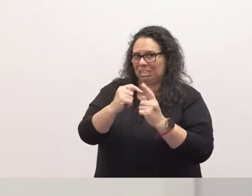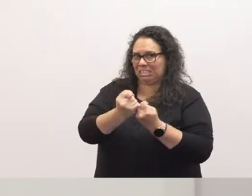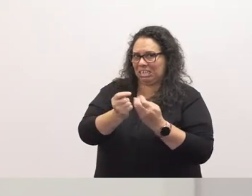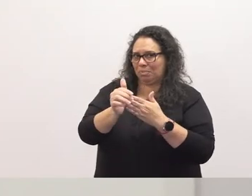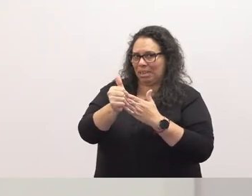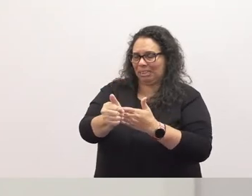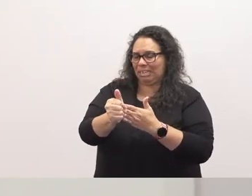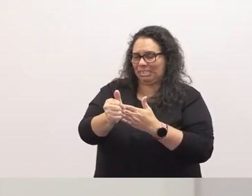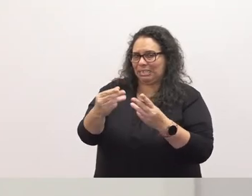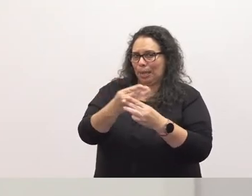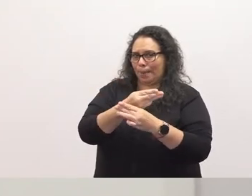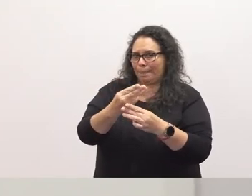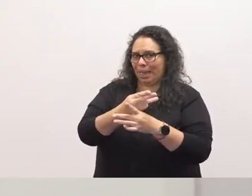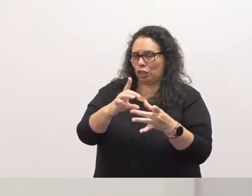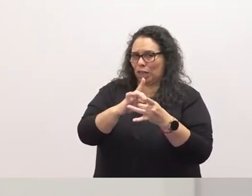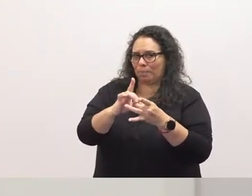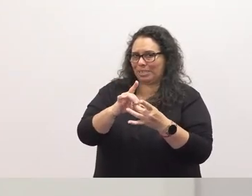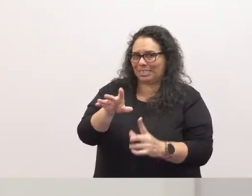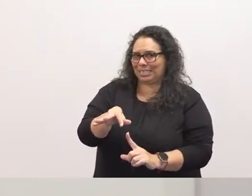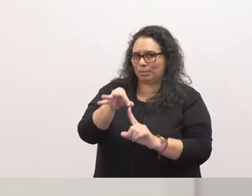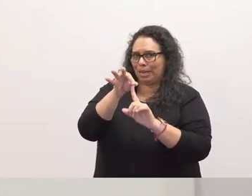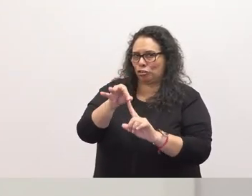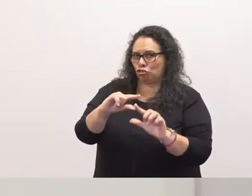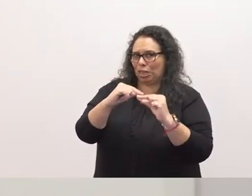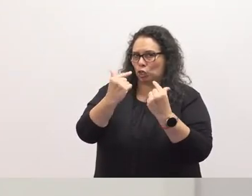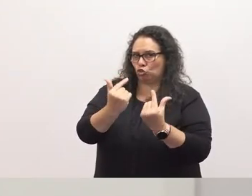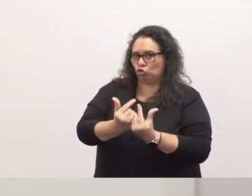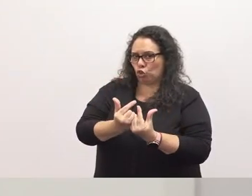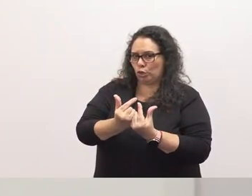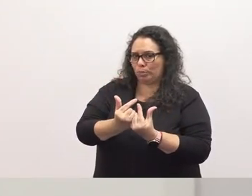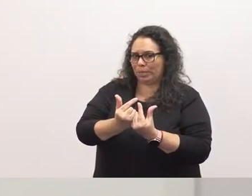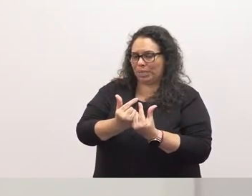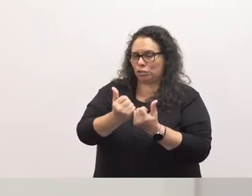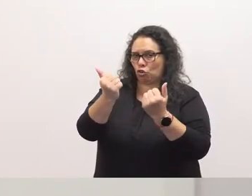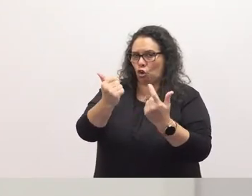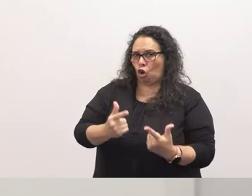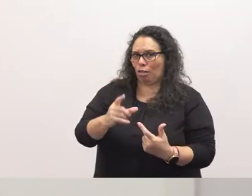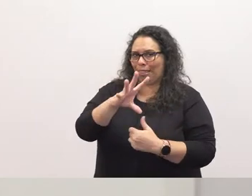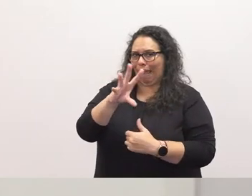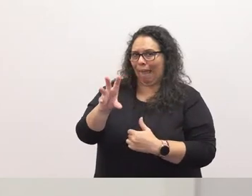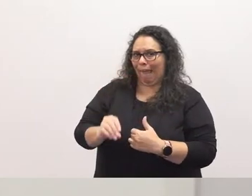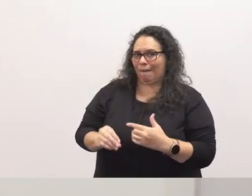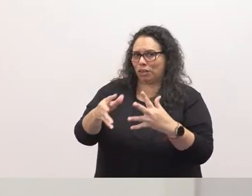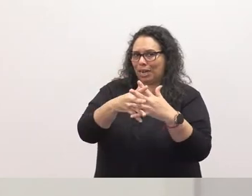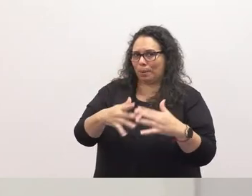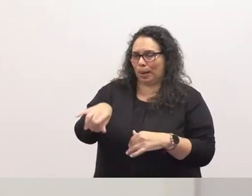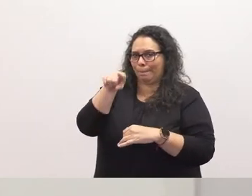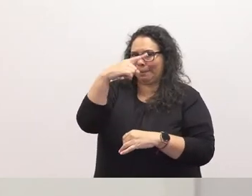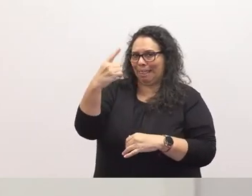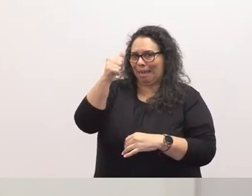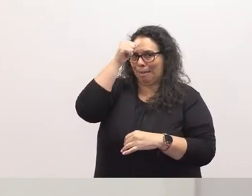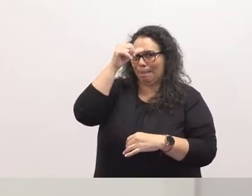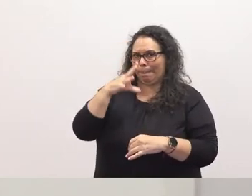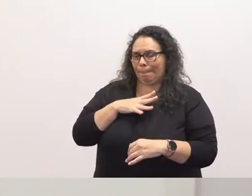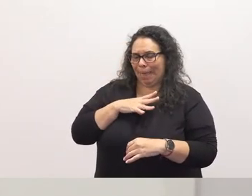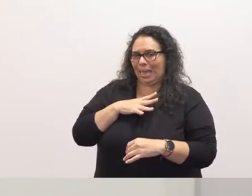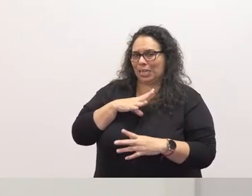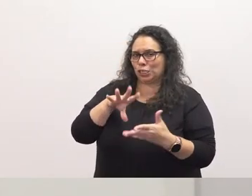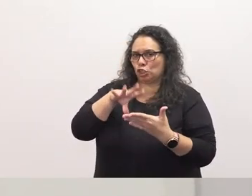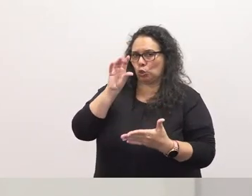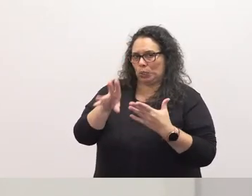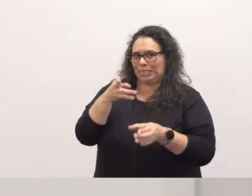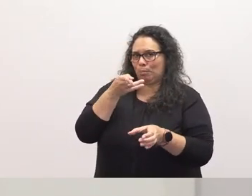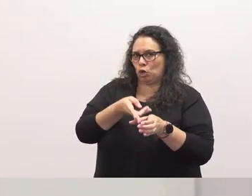leads the math collaborative. It's a very specialized group. It is all African-American black male students that participate in